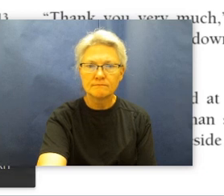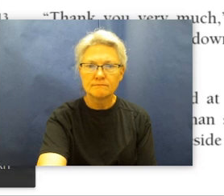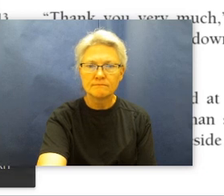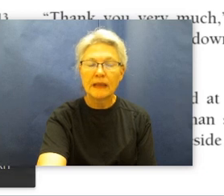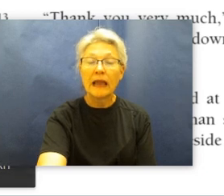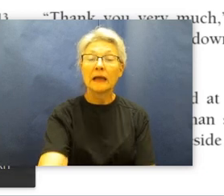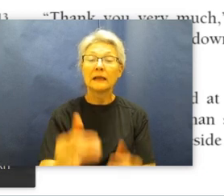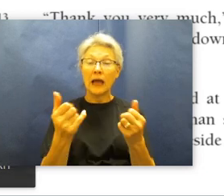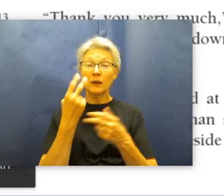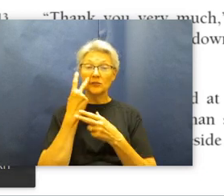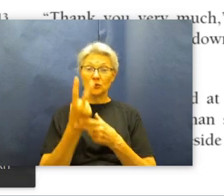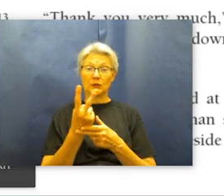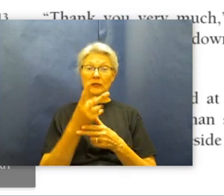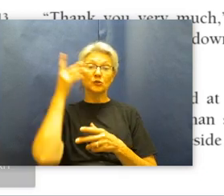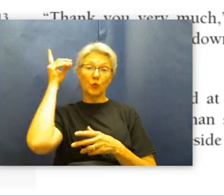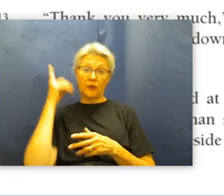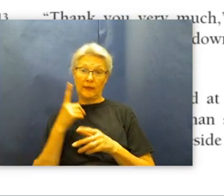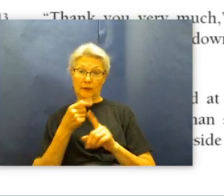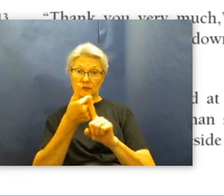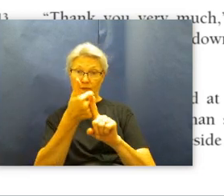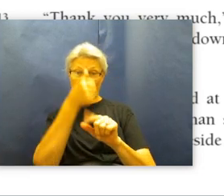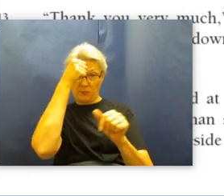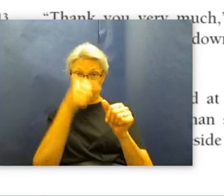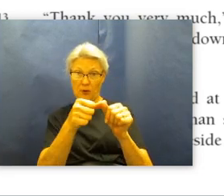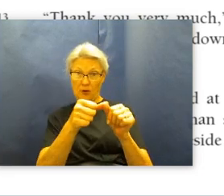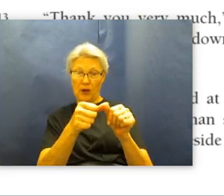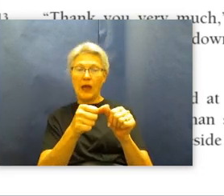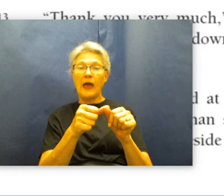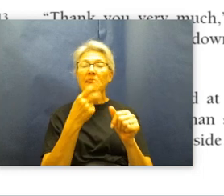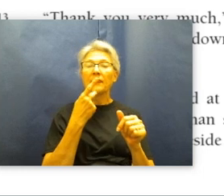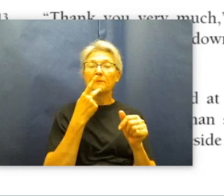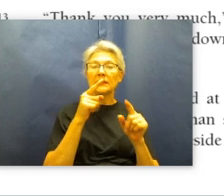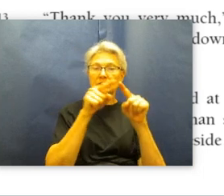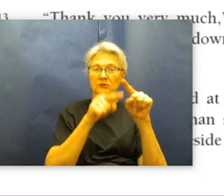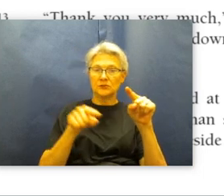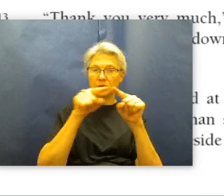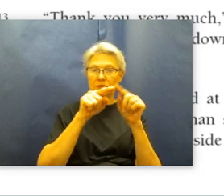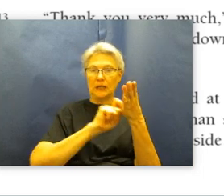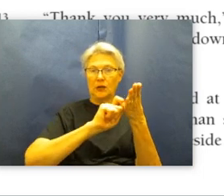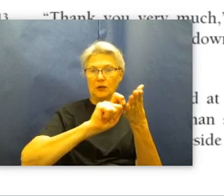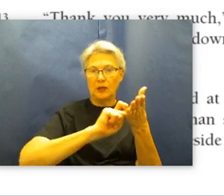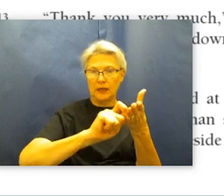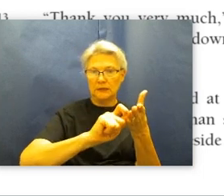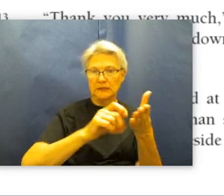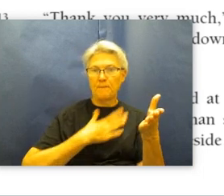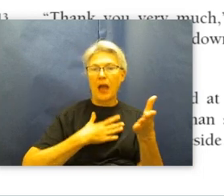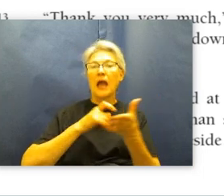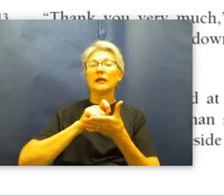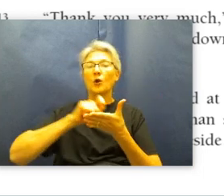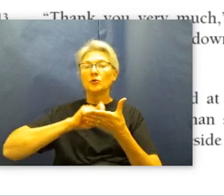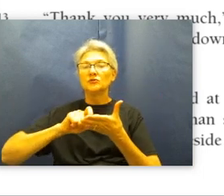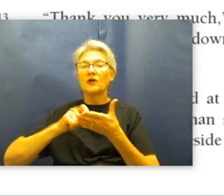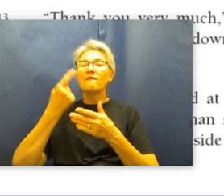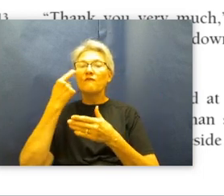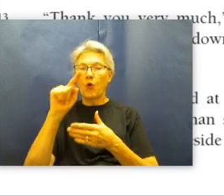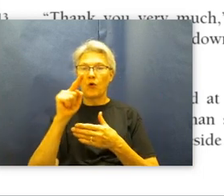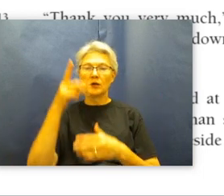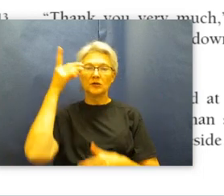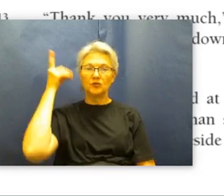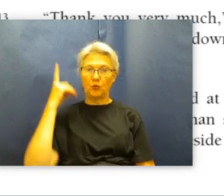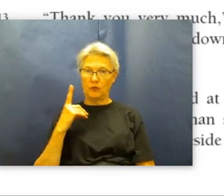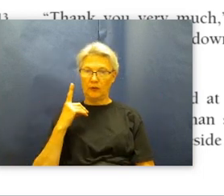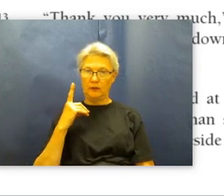Now let's take a look at Dorothy. Remember, the pink circles and underlining is my annotation specifically for